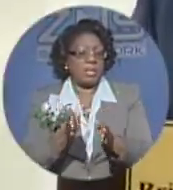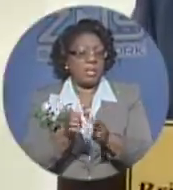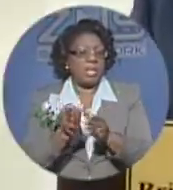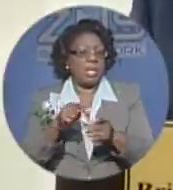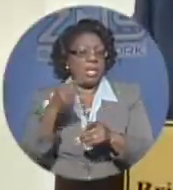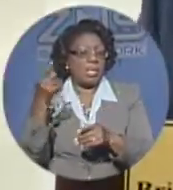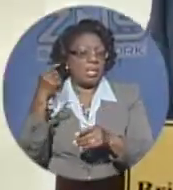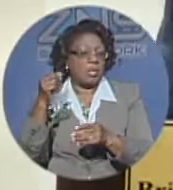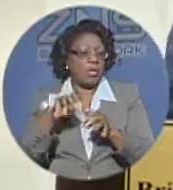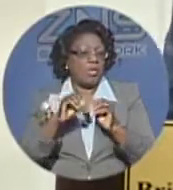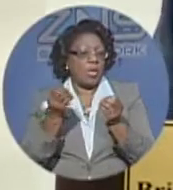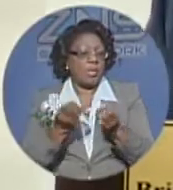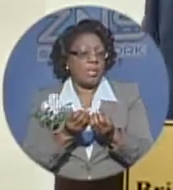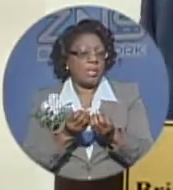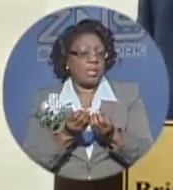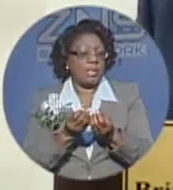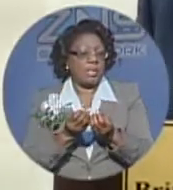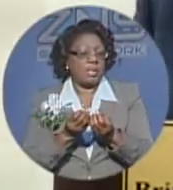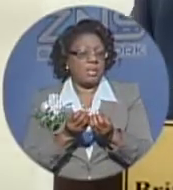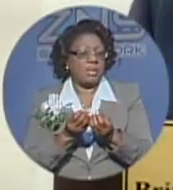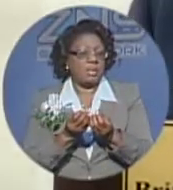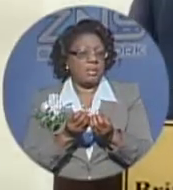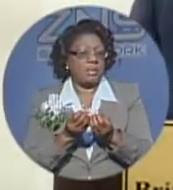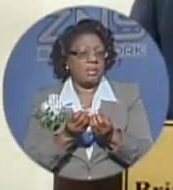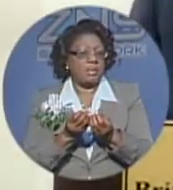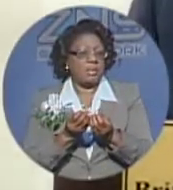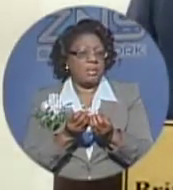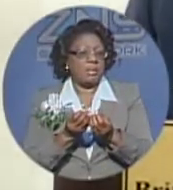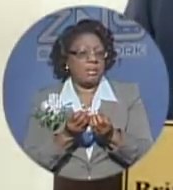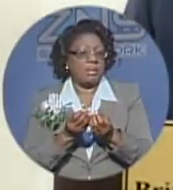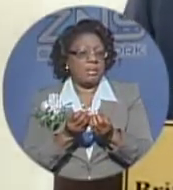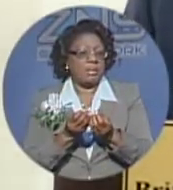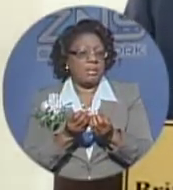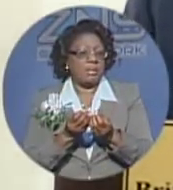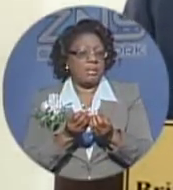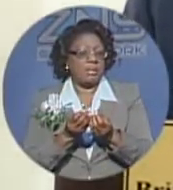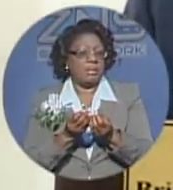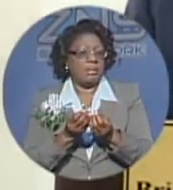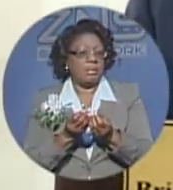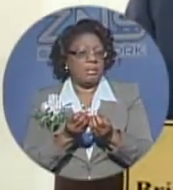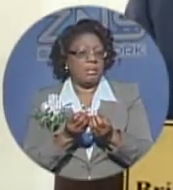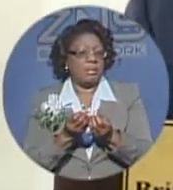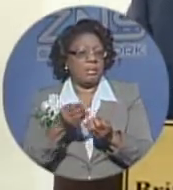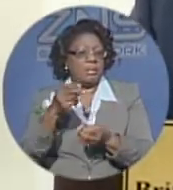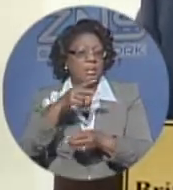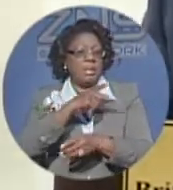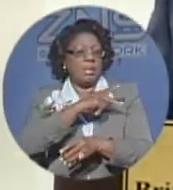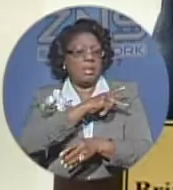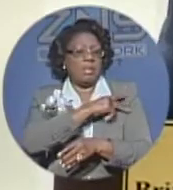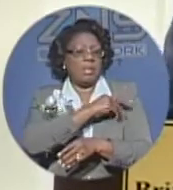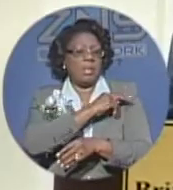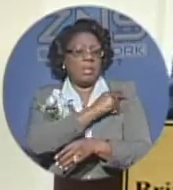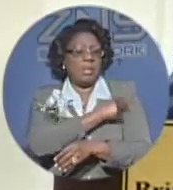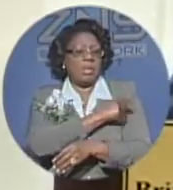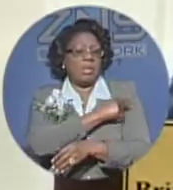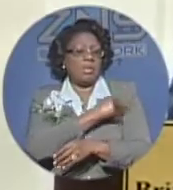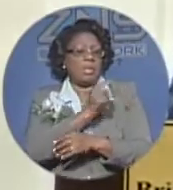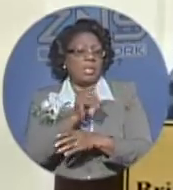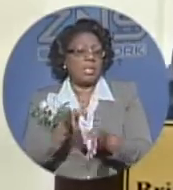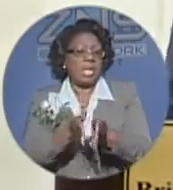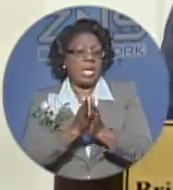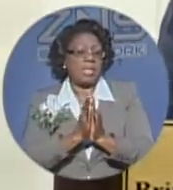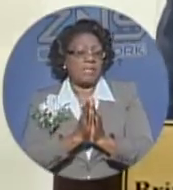corporate office. I'm also told that the PMH has requested